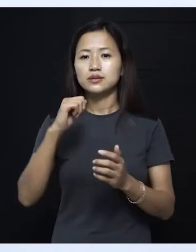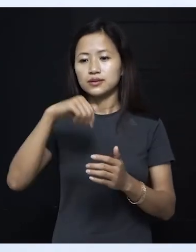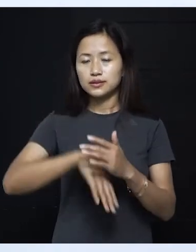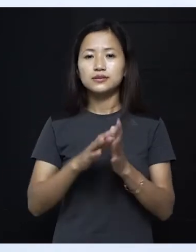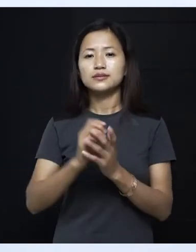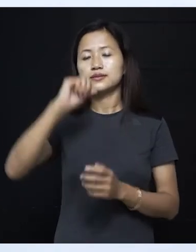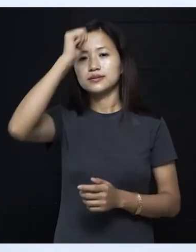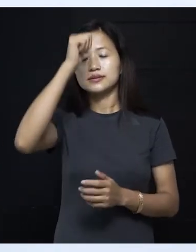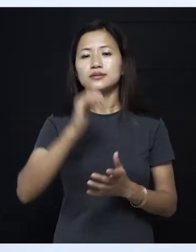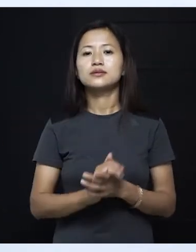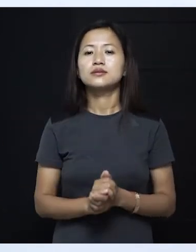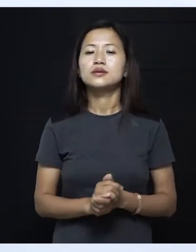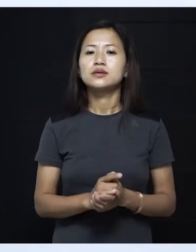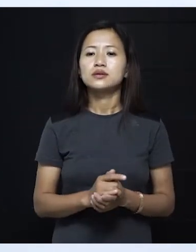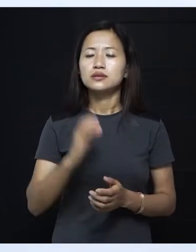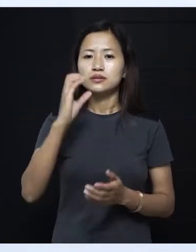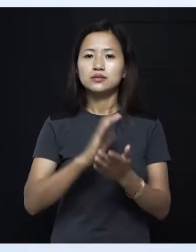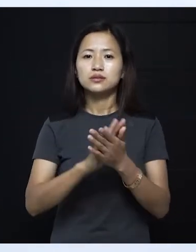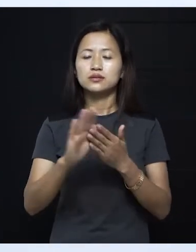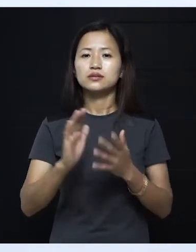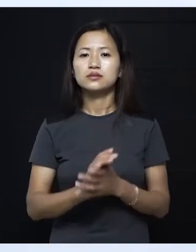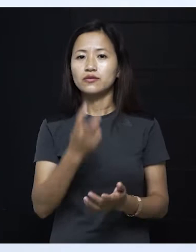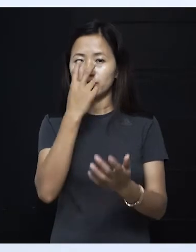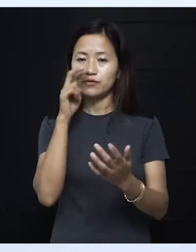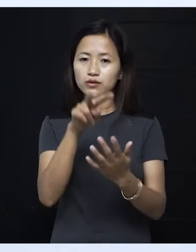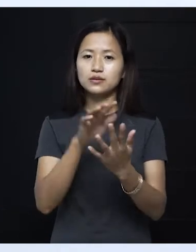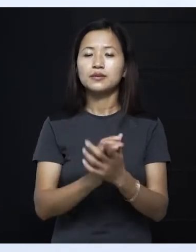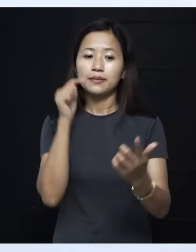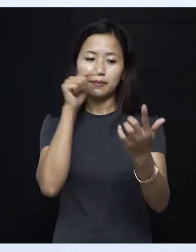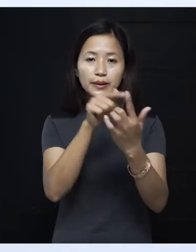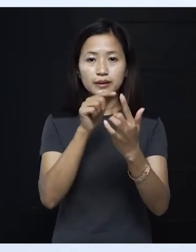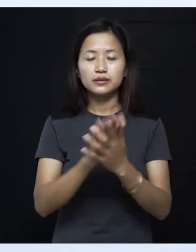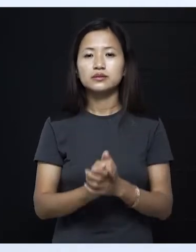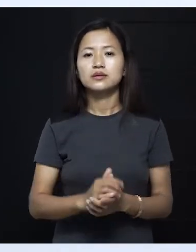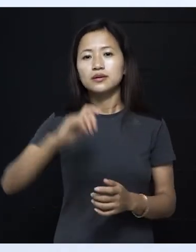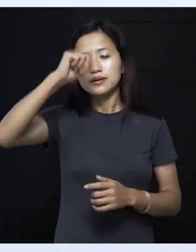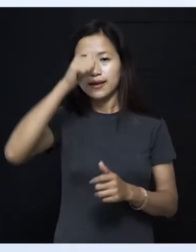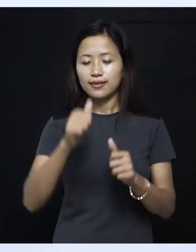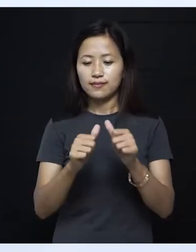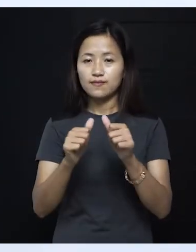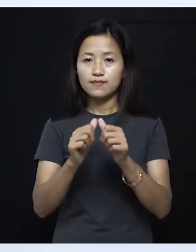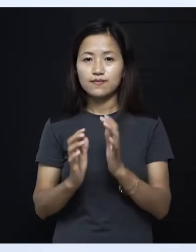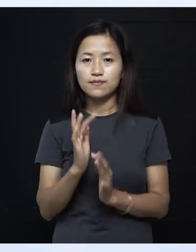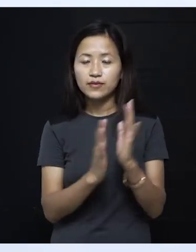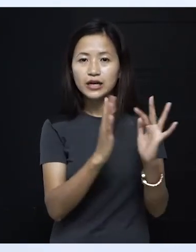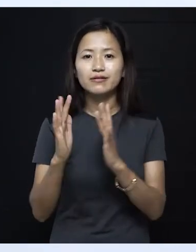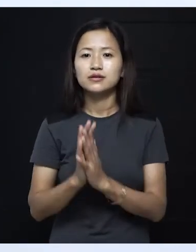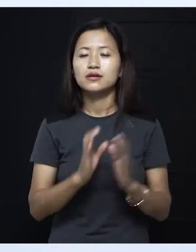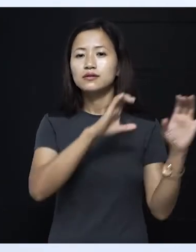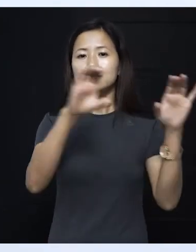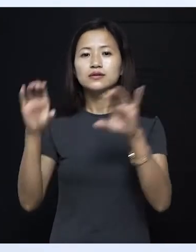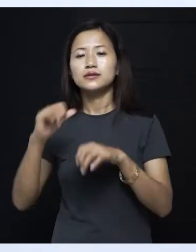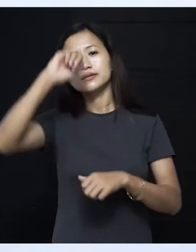India, because as I've said before, in this chapter we are focusing mainly on India's agriculture. So regarding